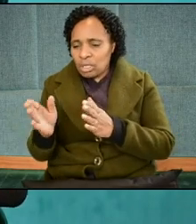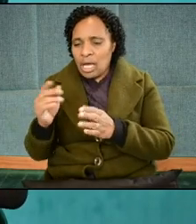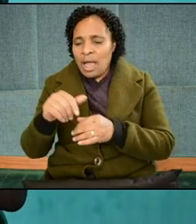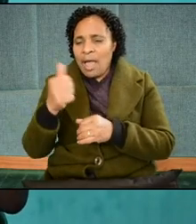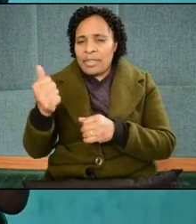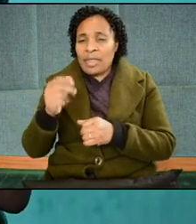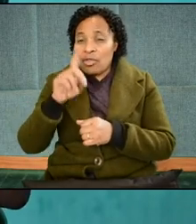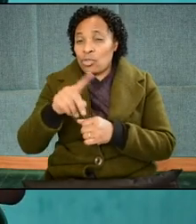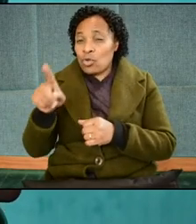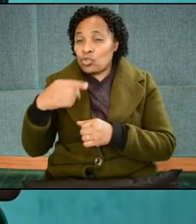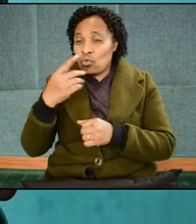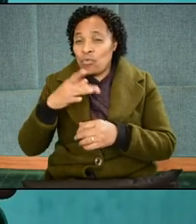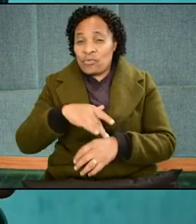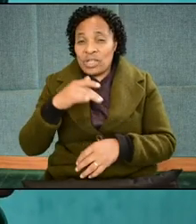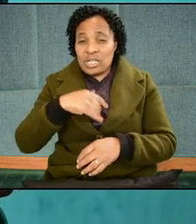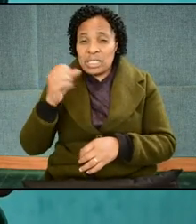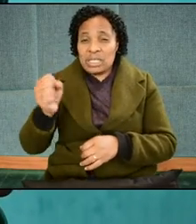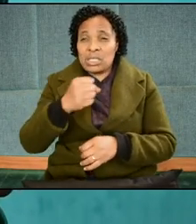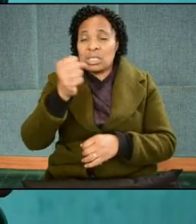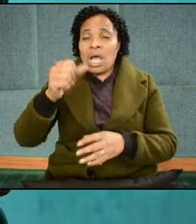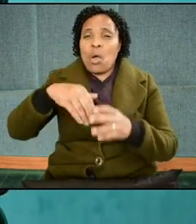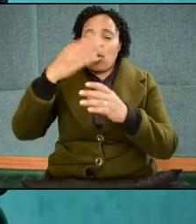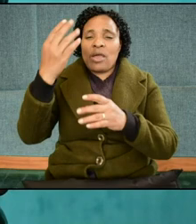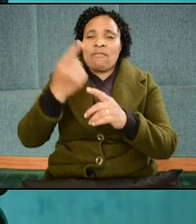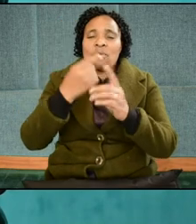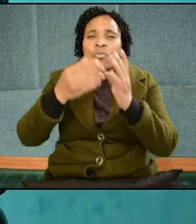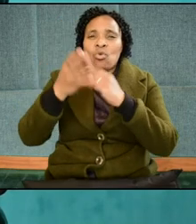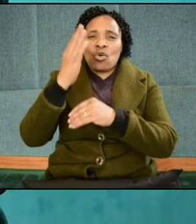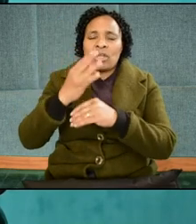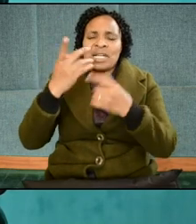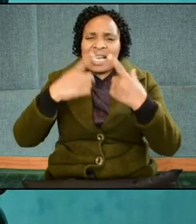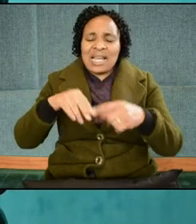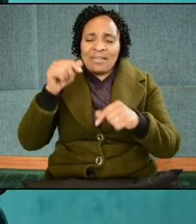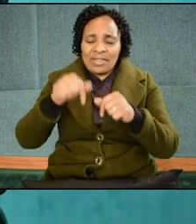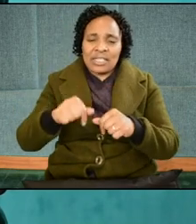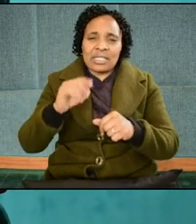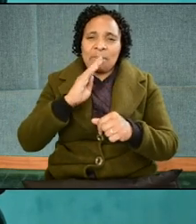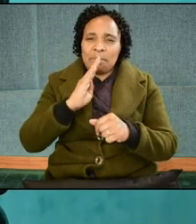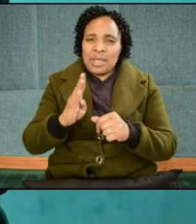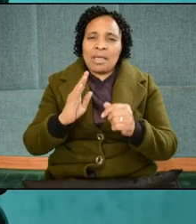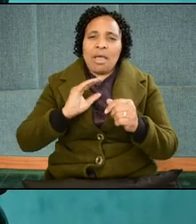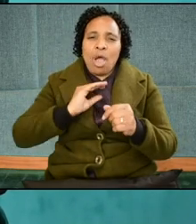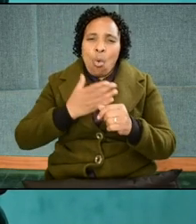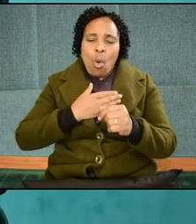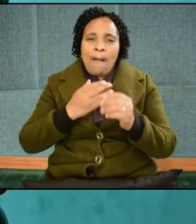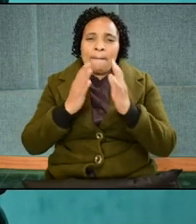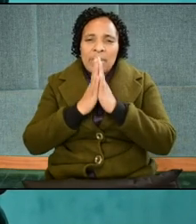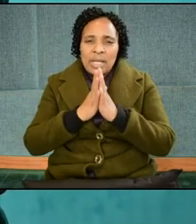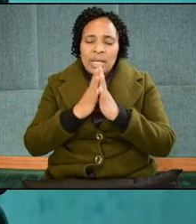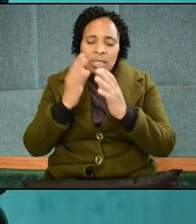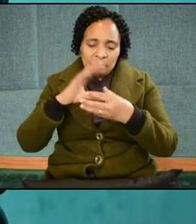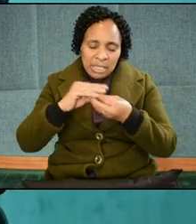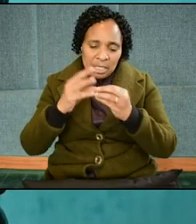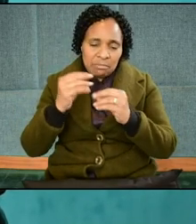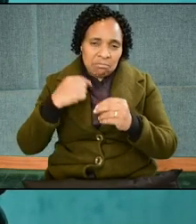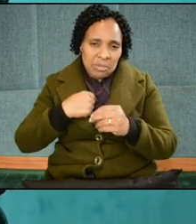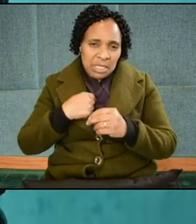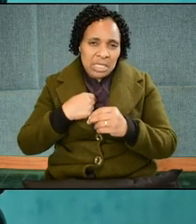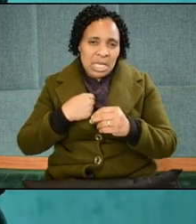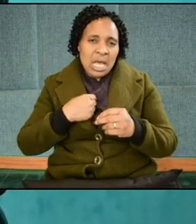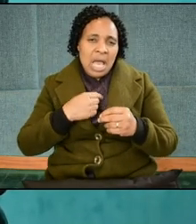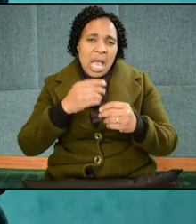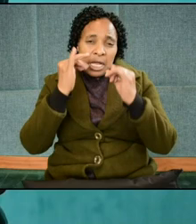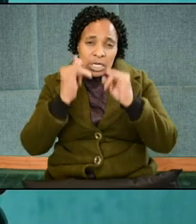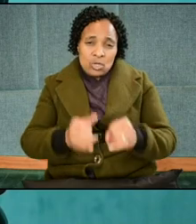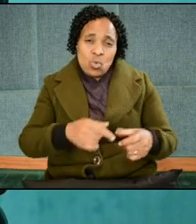for those who feel like they've wandered away from God, let this be our prayer. Create in me a clean heart, O God, and renew a